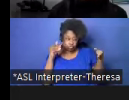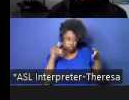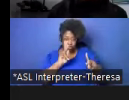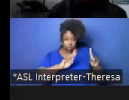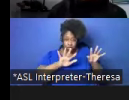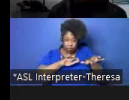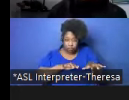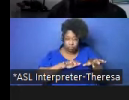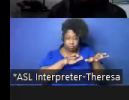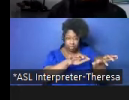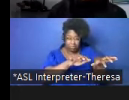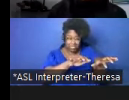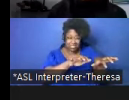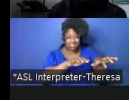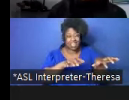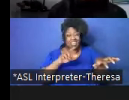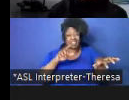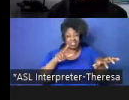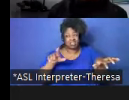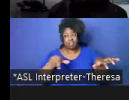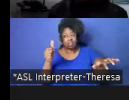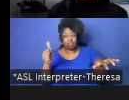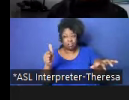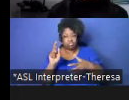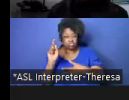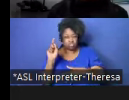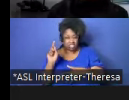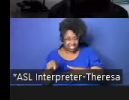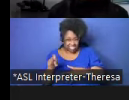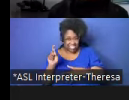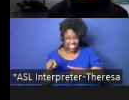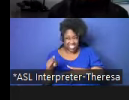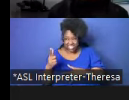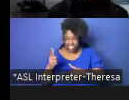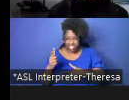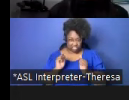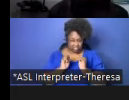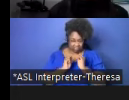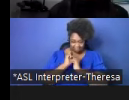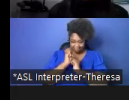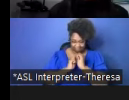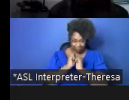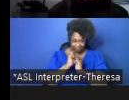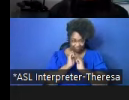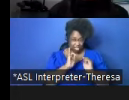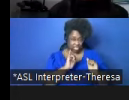other needs for that space, and that space can be limited.